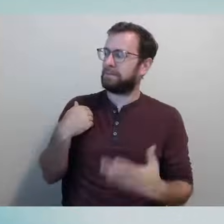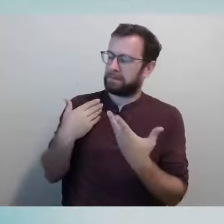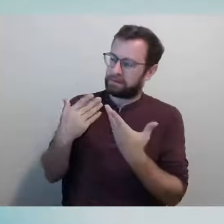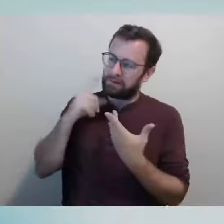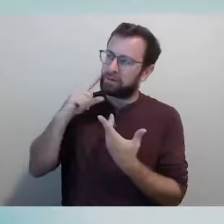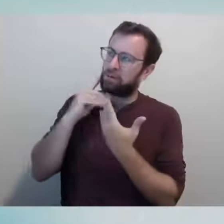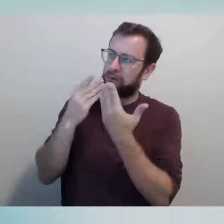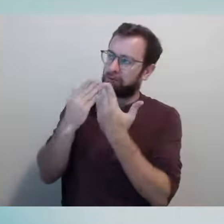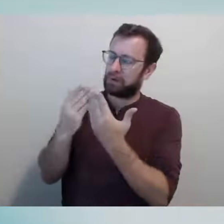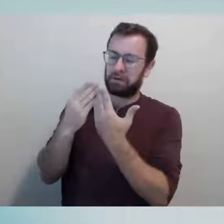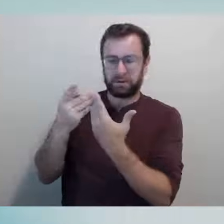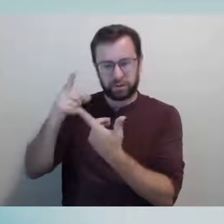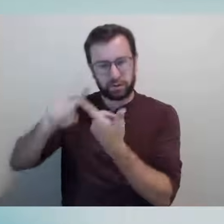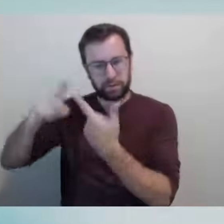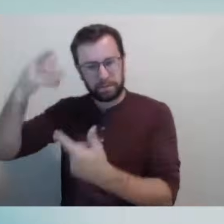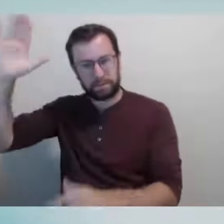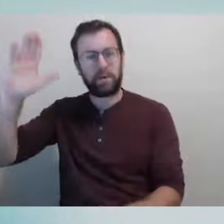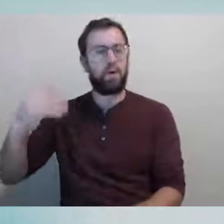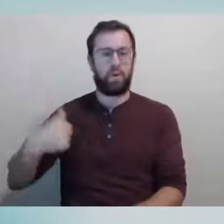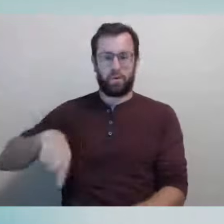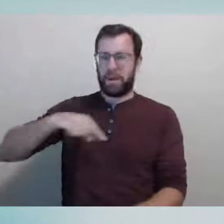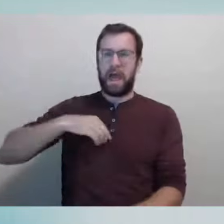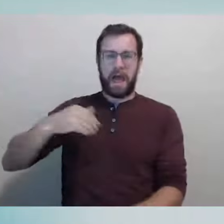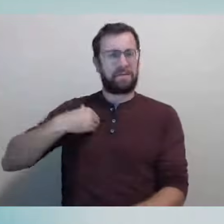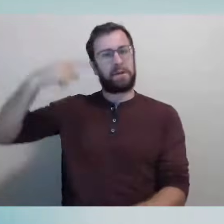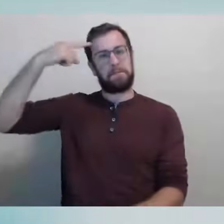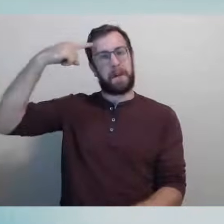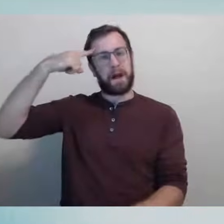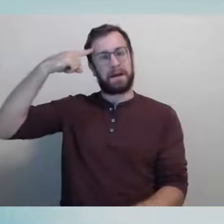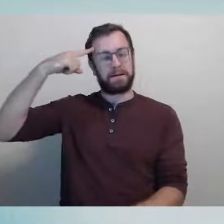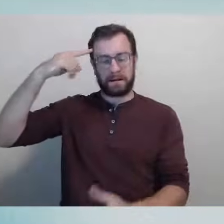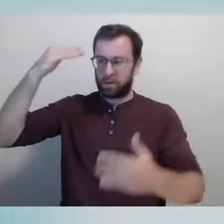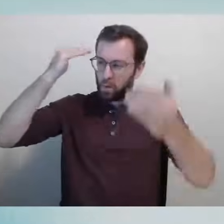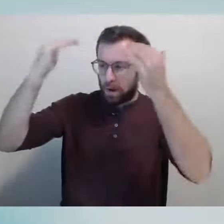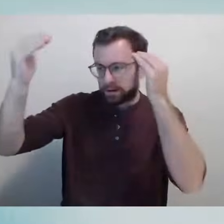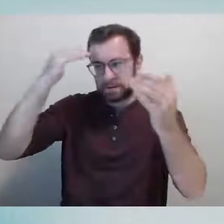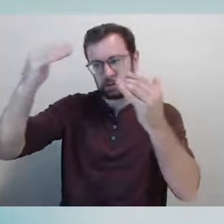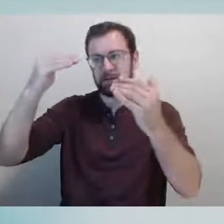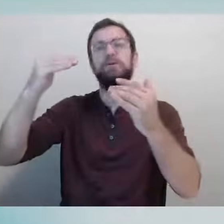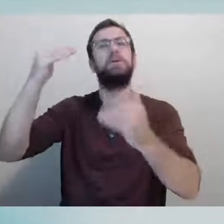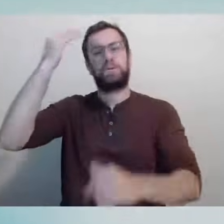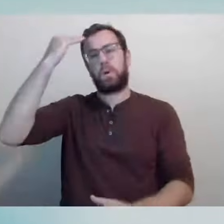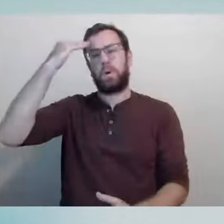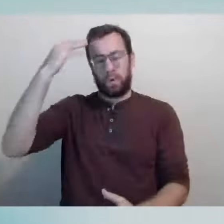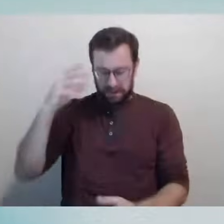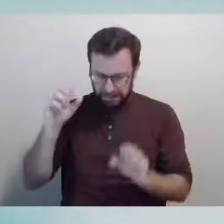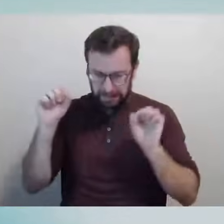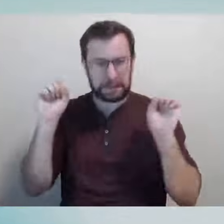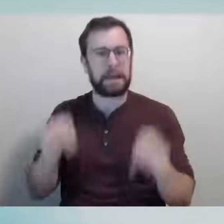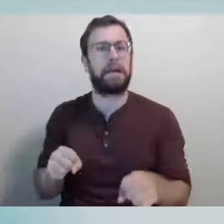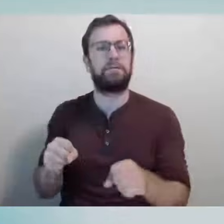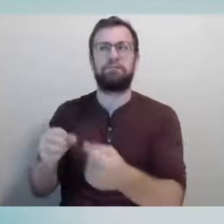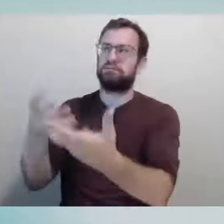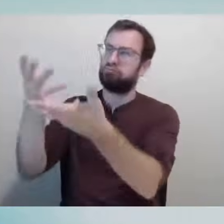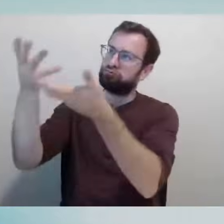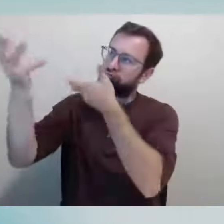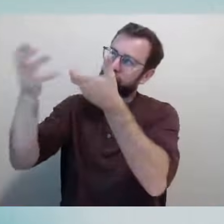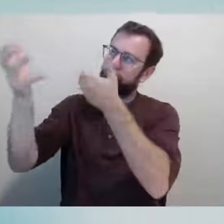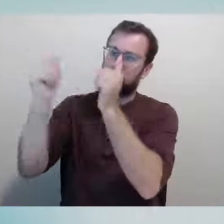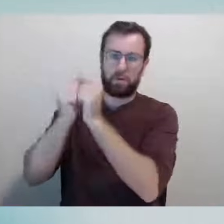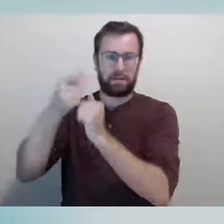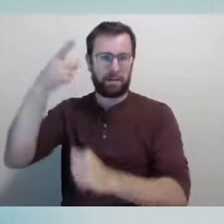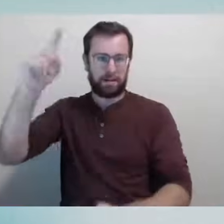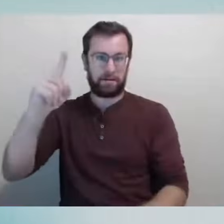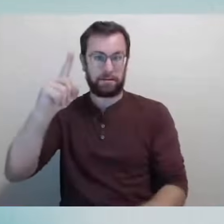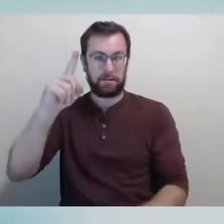we actually have the consciousness and the awareness that when we want to speak to Allah, guess what?